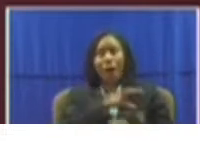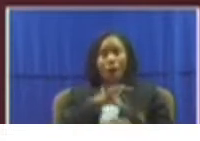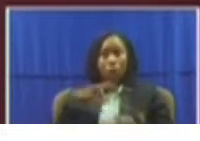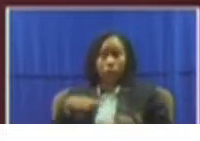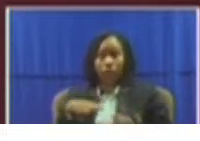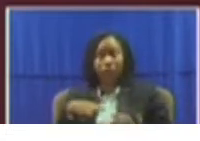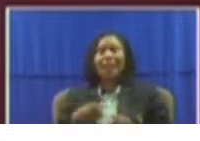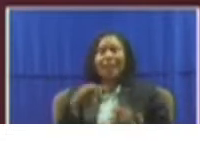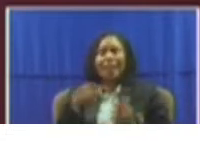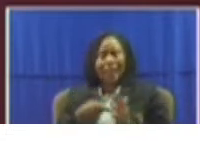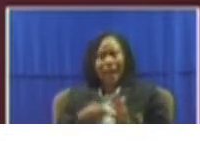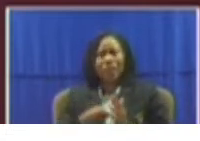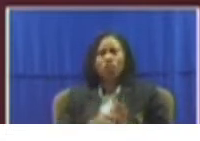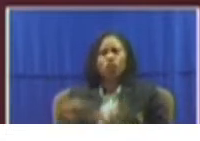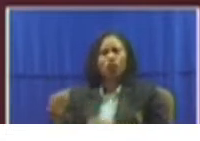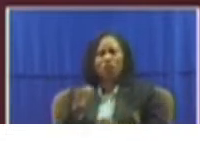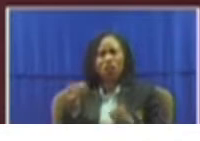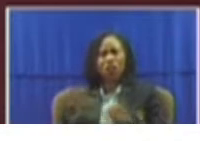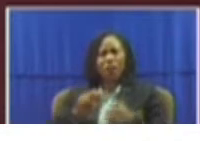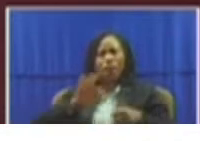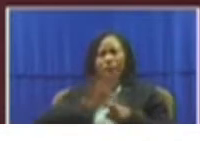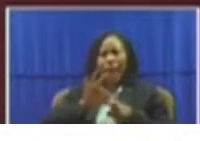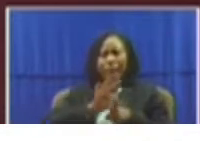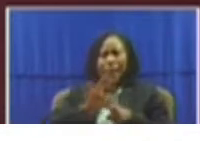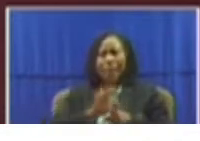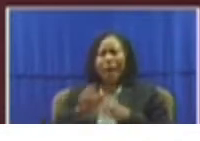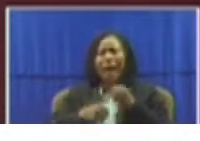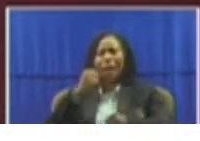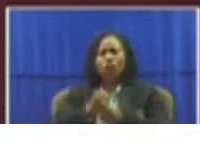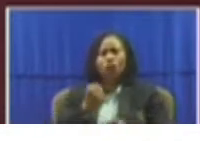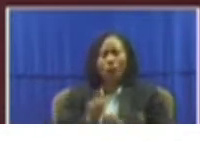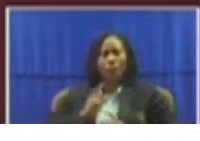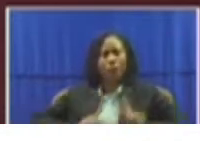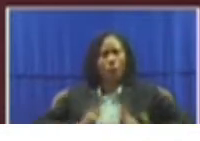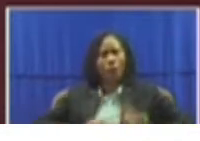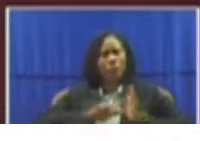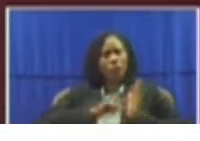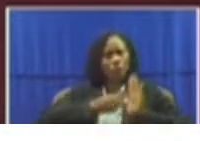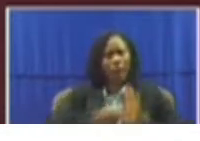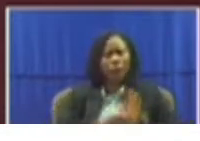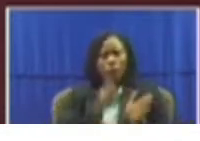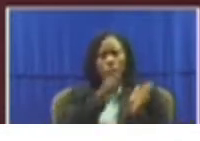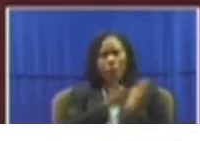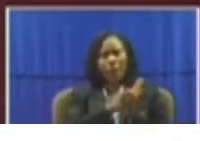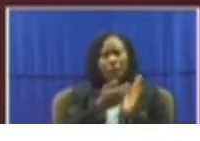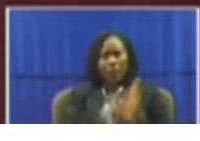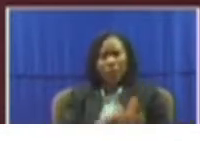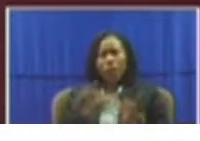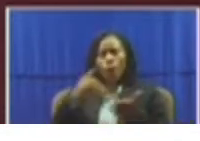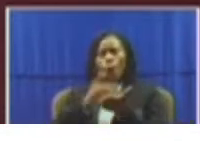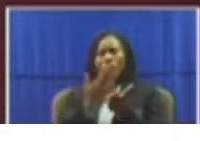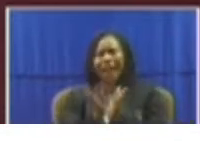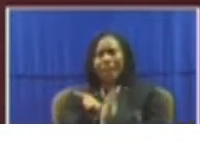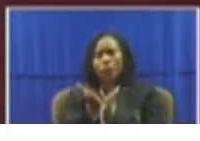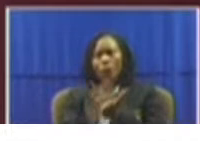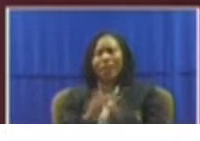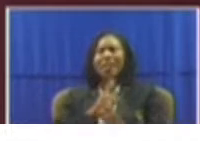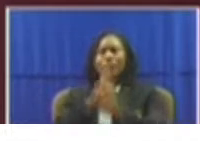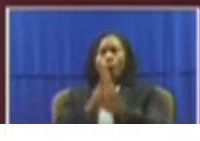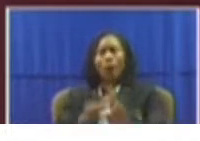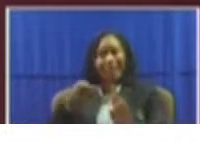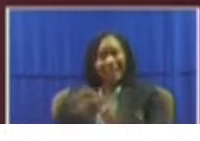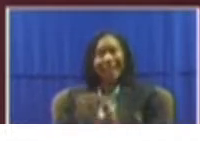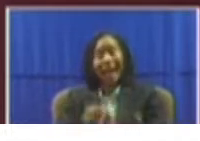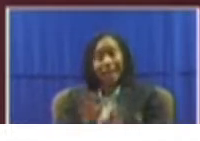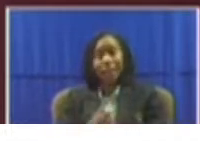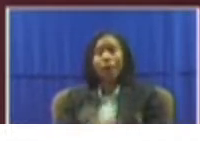table strategic plans and annual performance plans and quarterly reports, which are adopted by portfolio committees and scrutinized